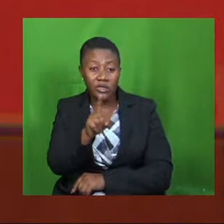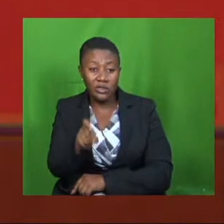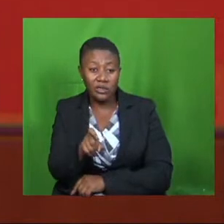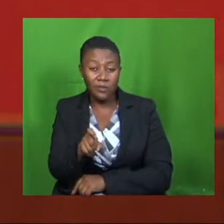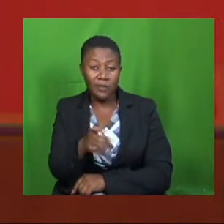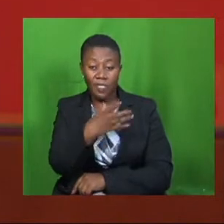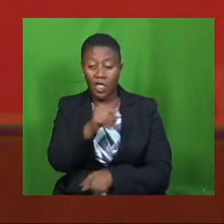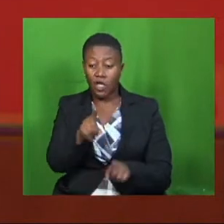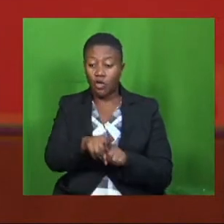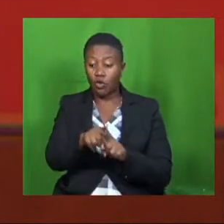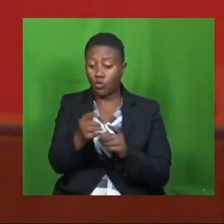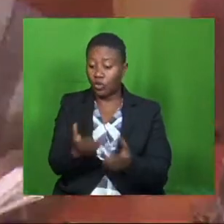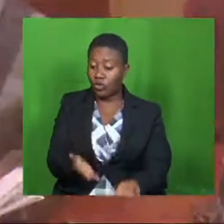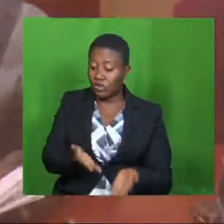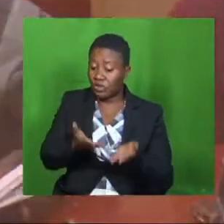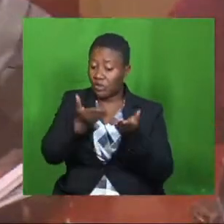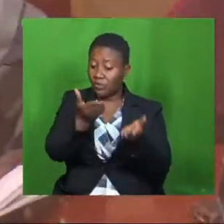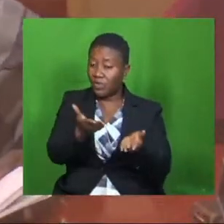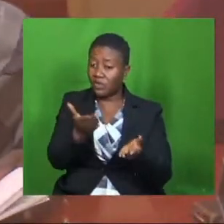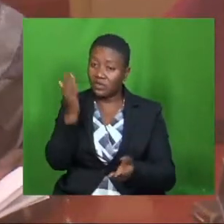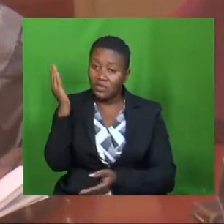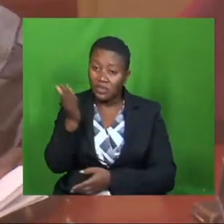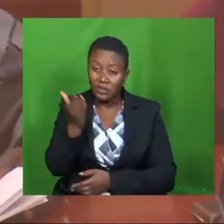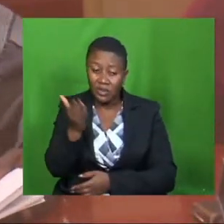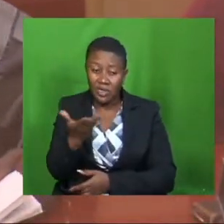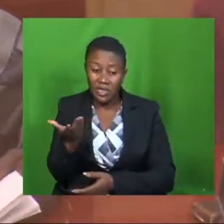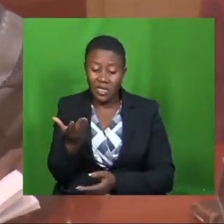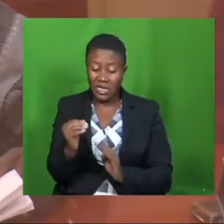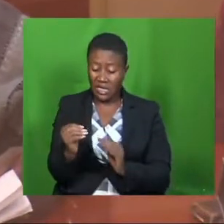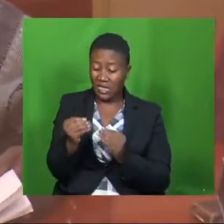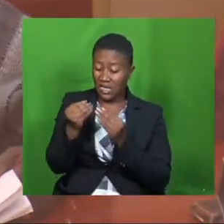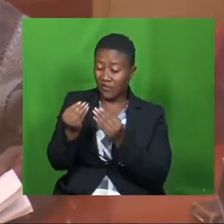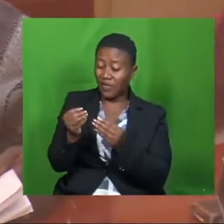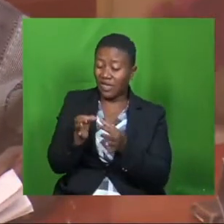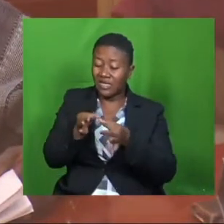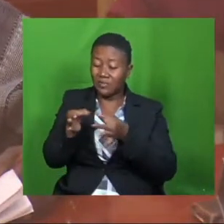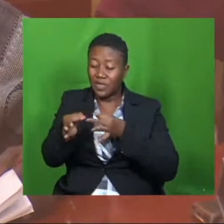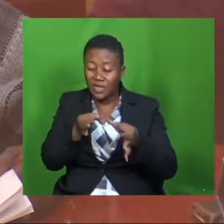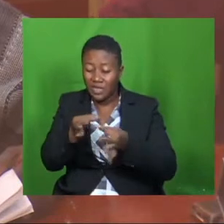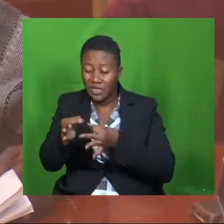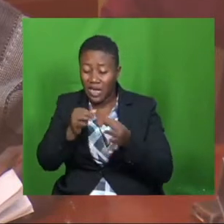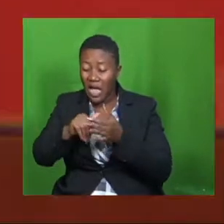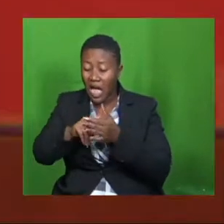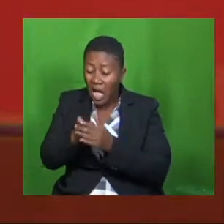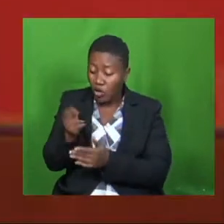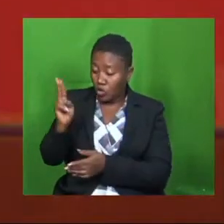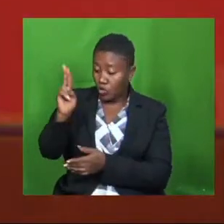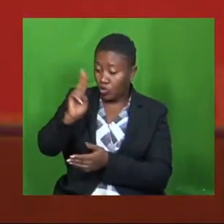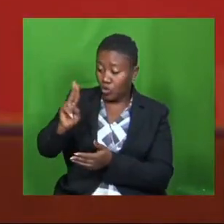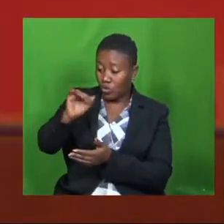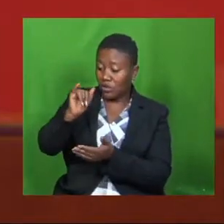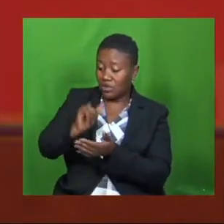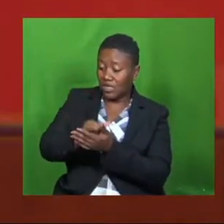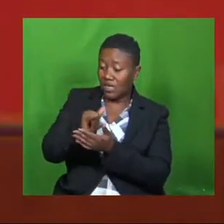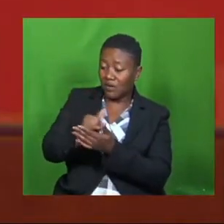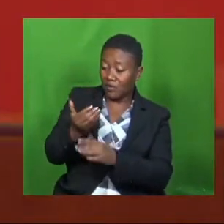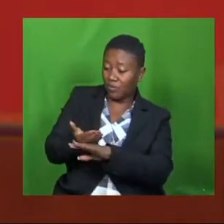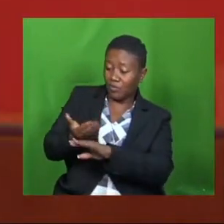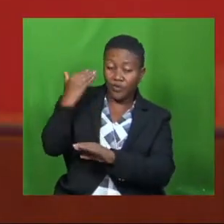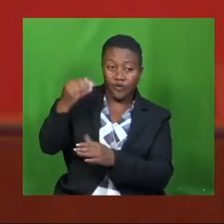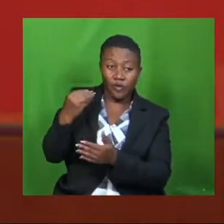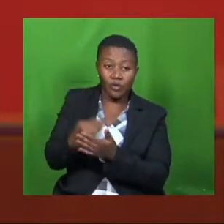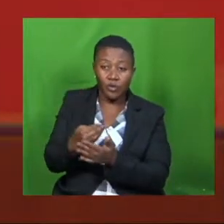or ministries as the Speaker may determine. And on each such day,